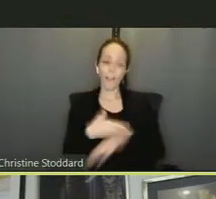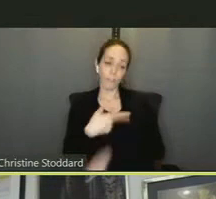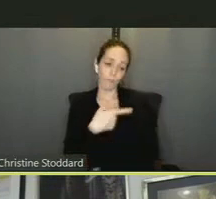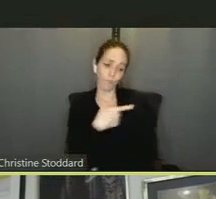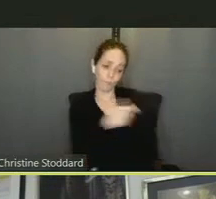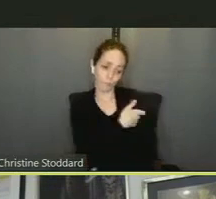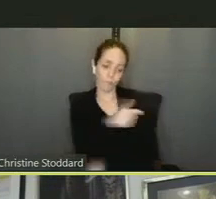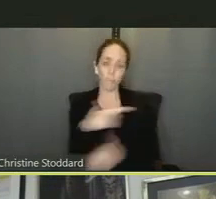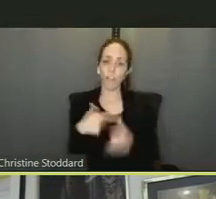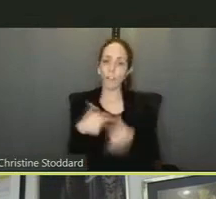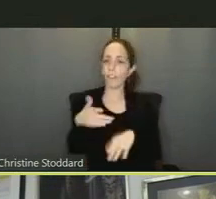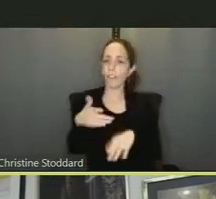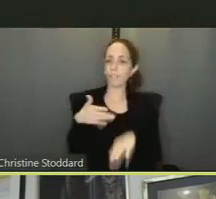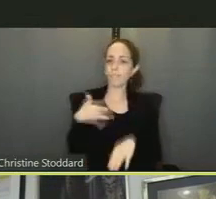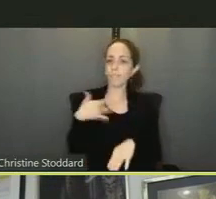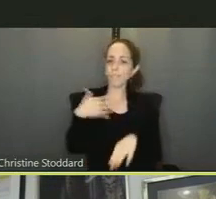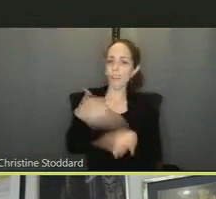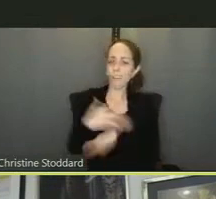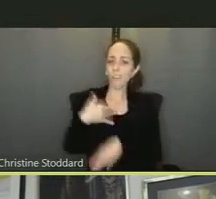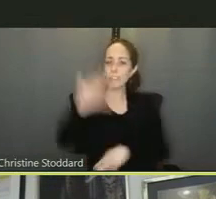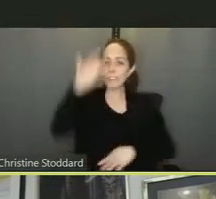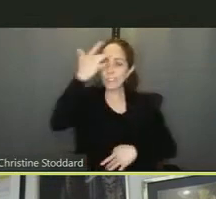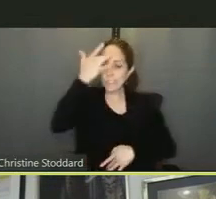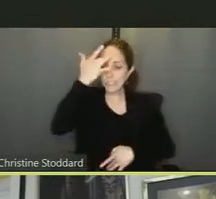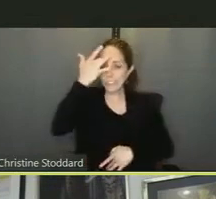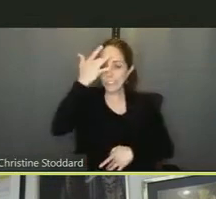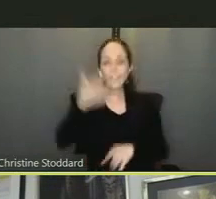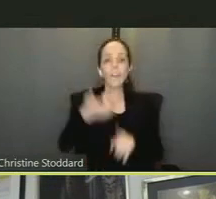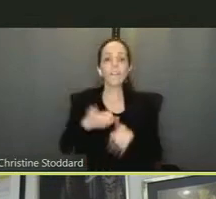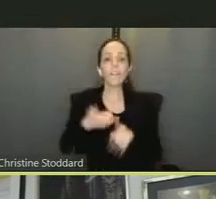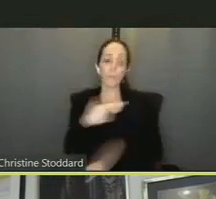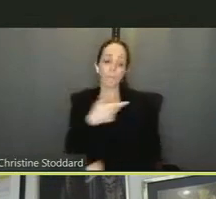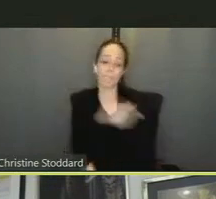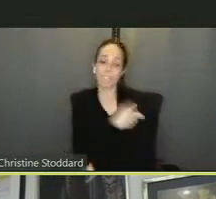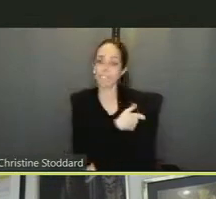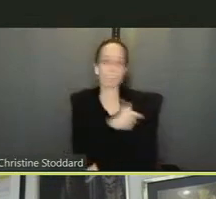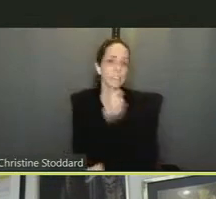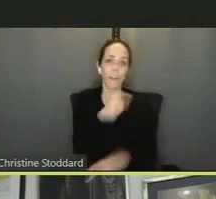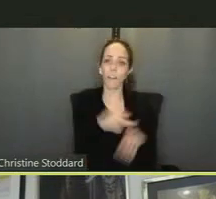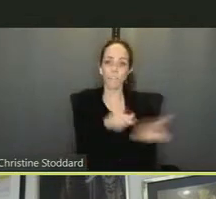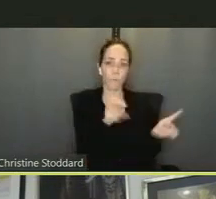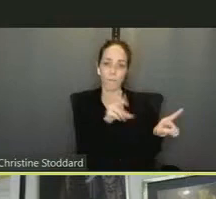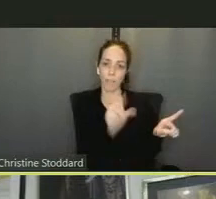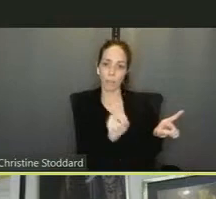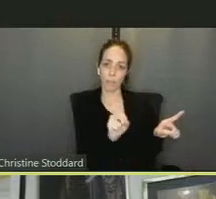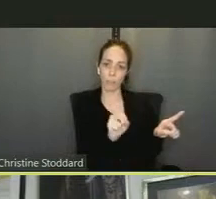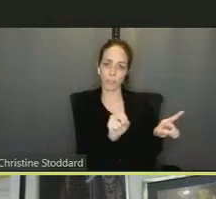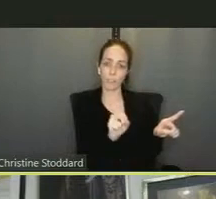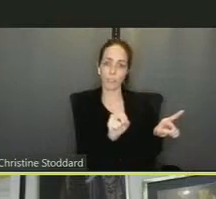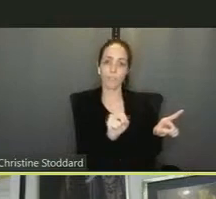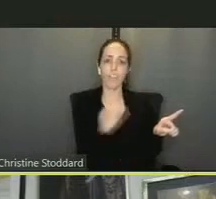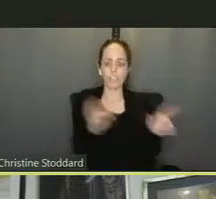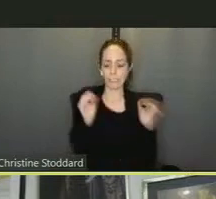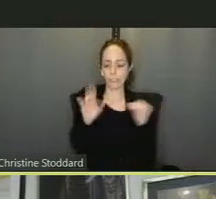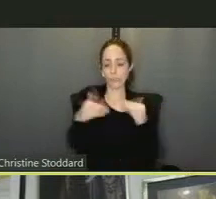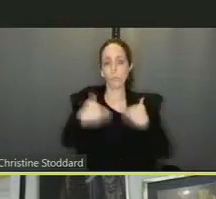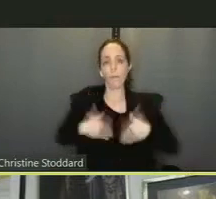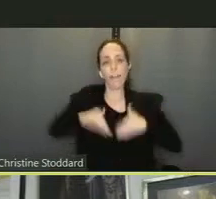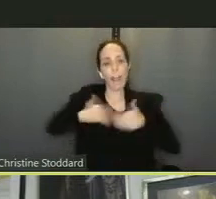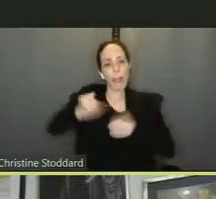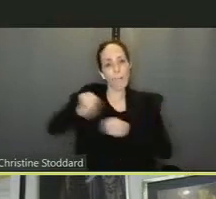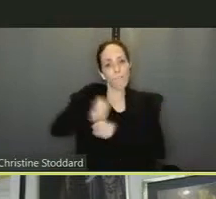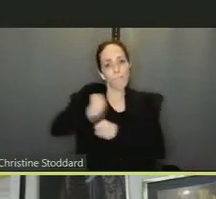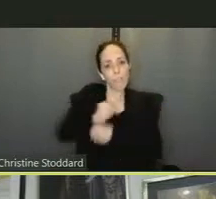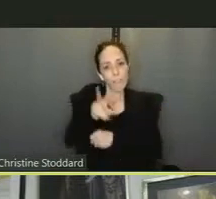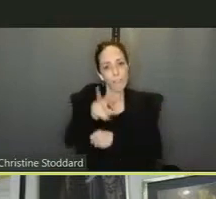those antibodies, and they're keeping them in your body to fight off when you may get exposed in the future to make sure you don't get sick. Next slide.